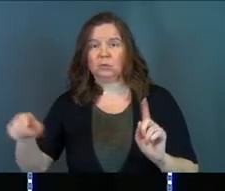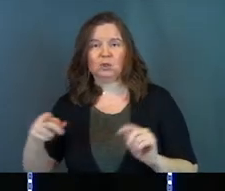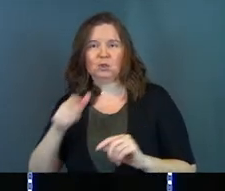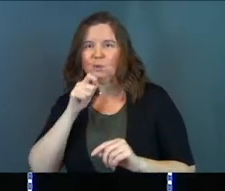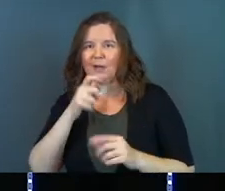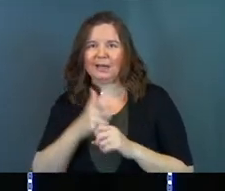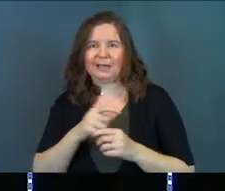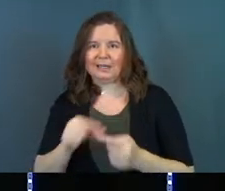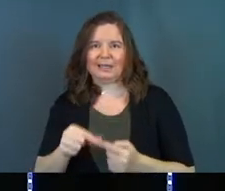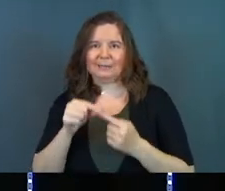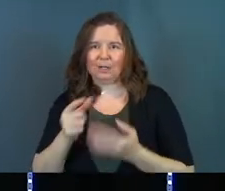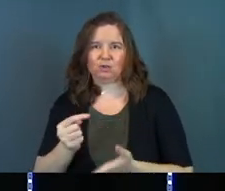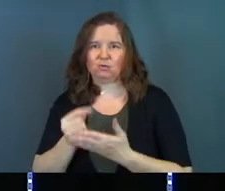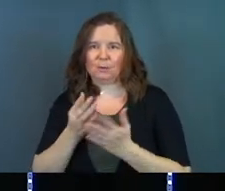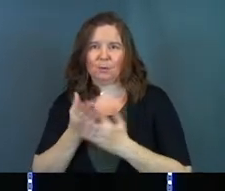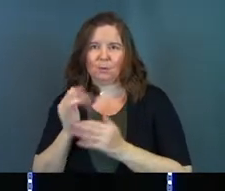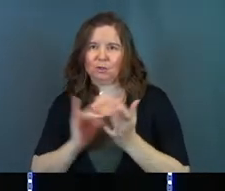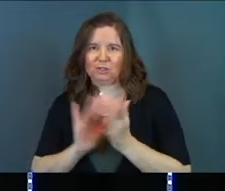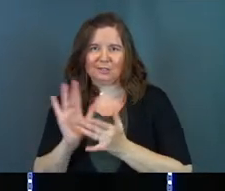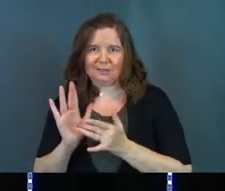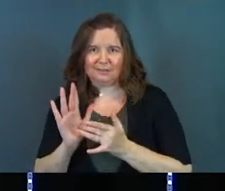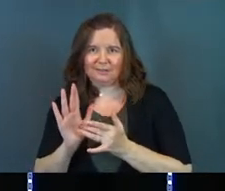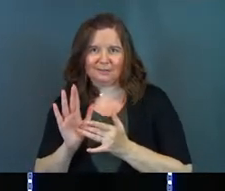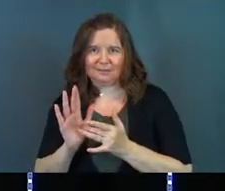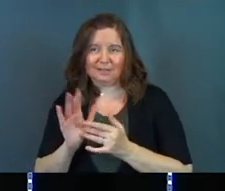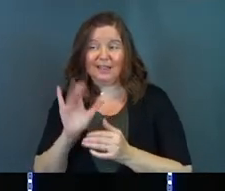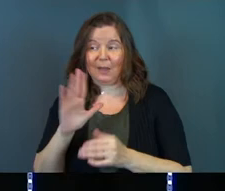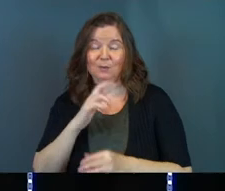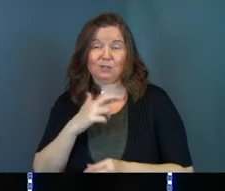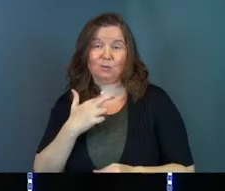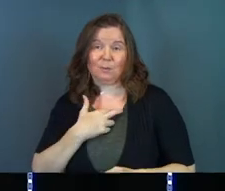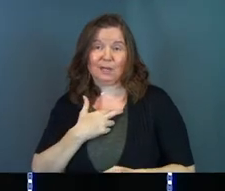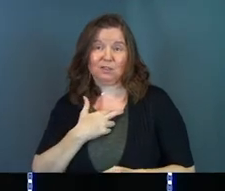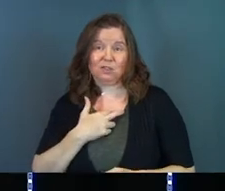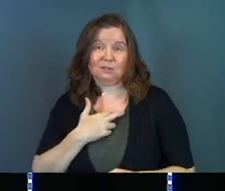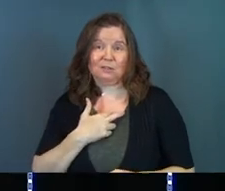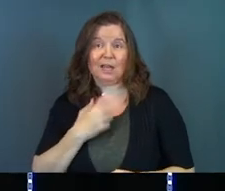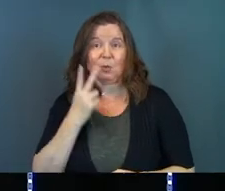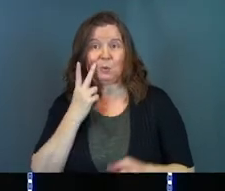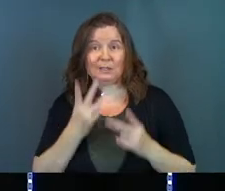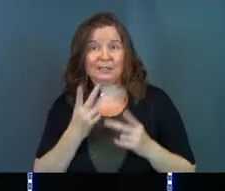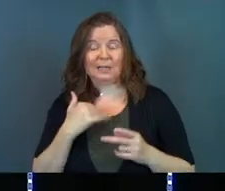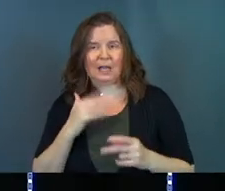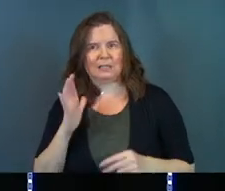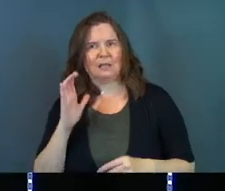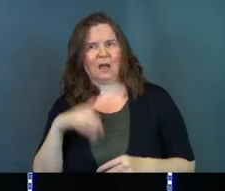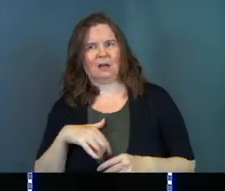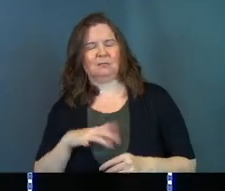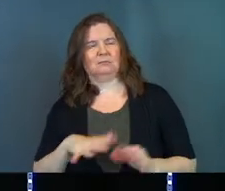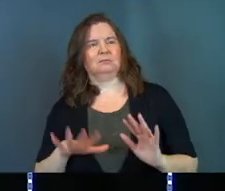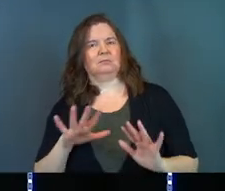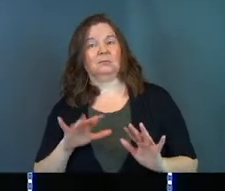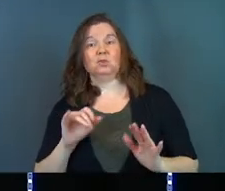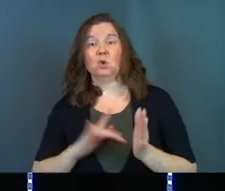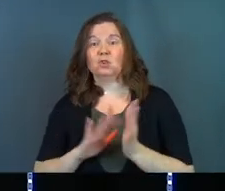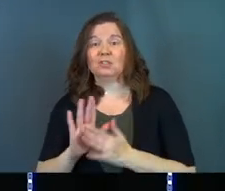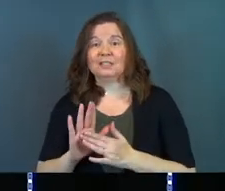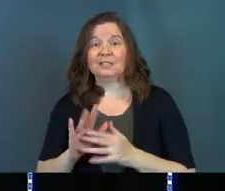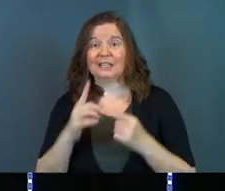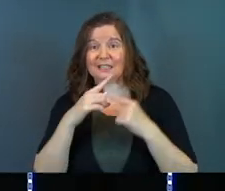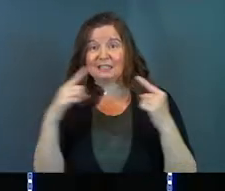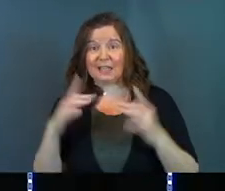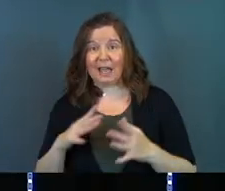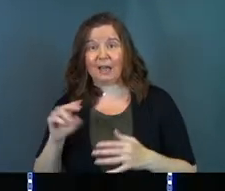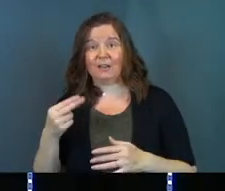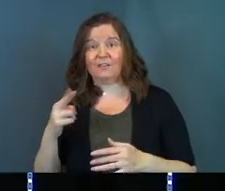you were not going to get special treatment by Jesus. That was his reputation. And it was seen as odd in those days. So even Jesus'